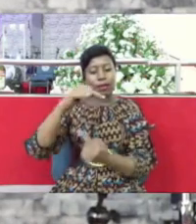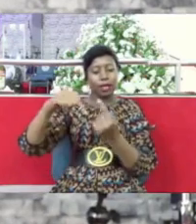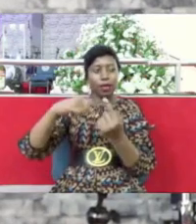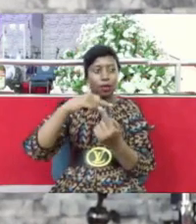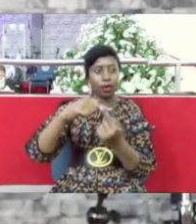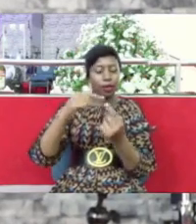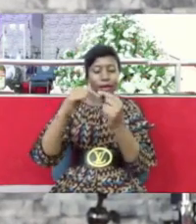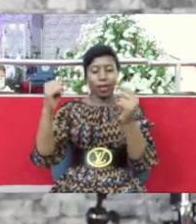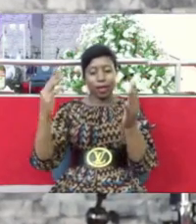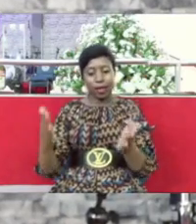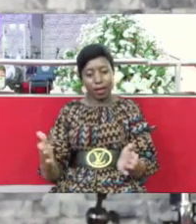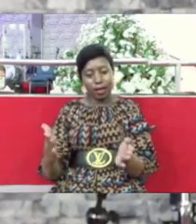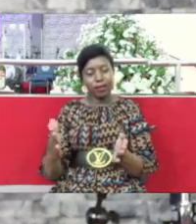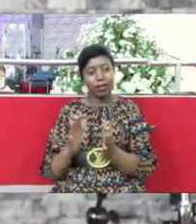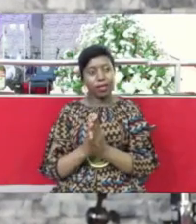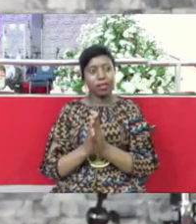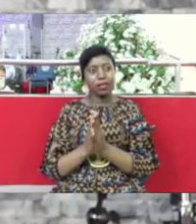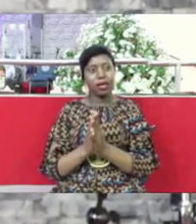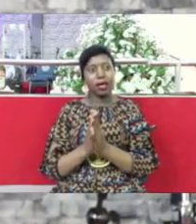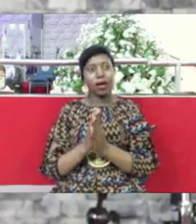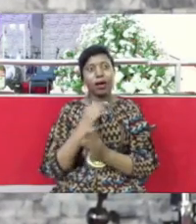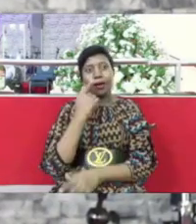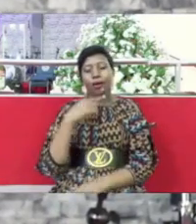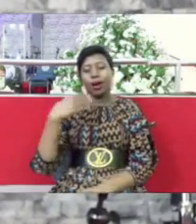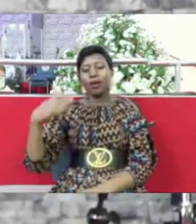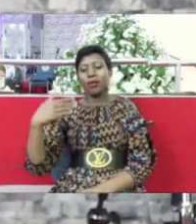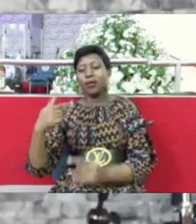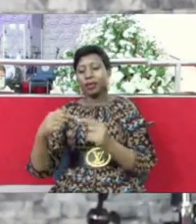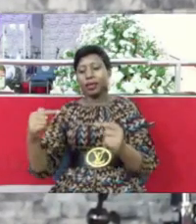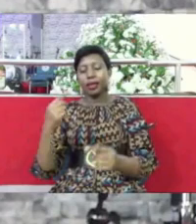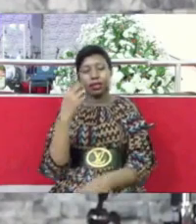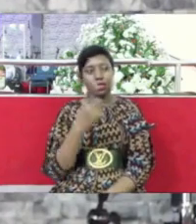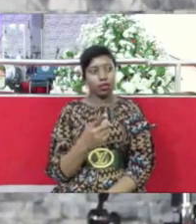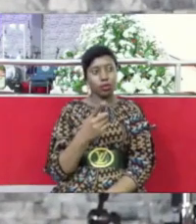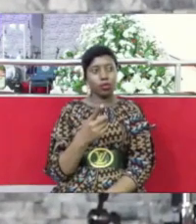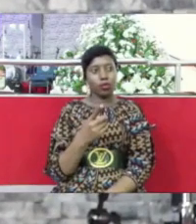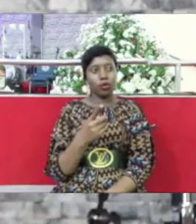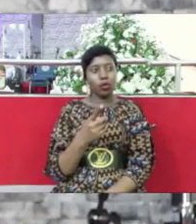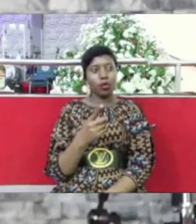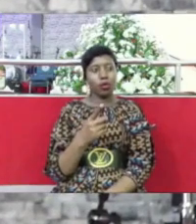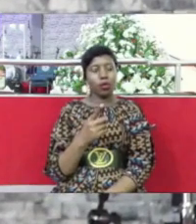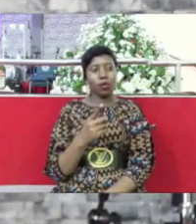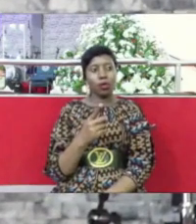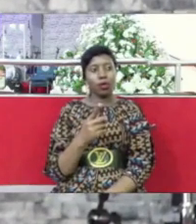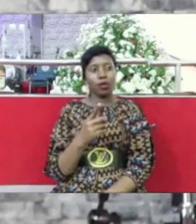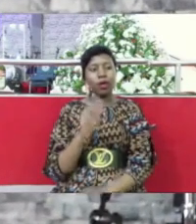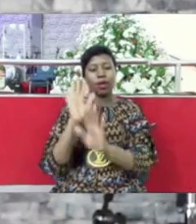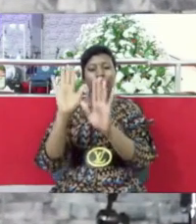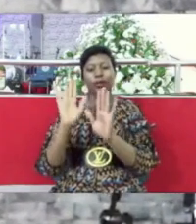who oppose you, who rage against you. No matter how little you feel yourself